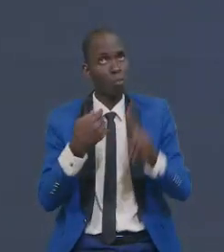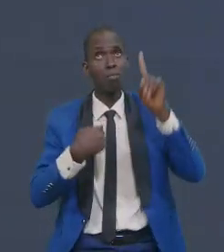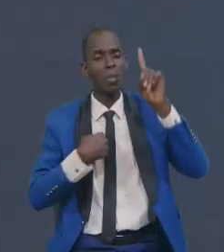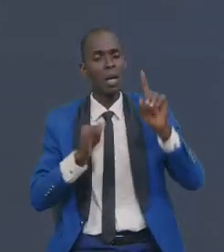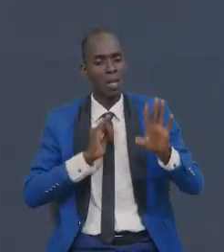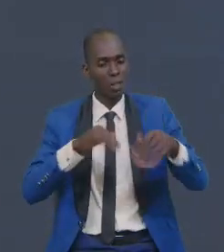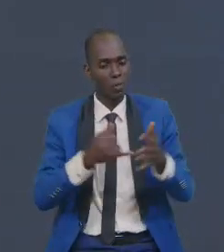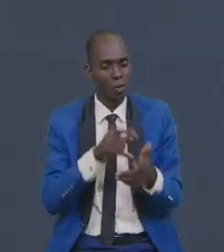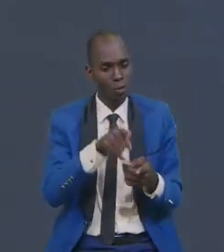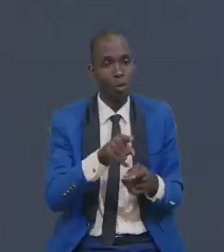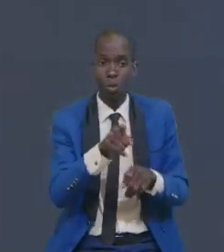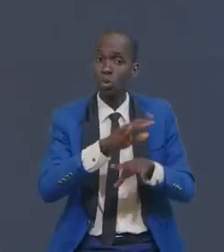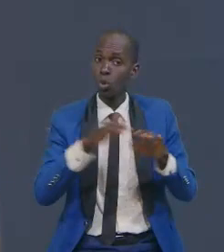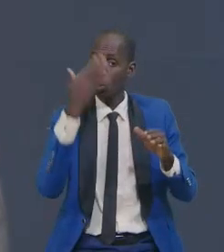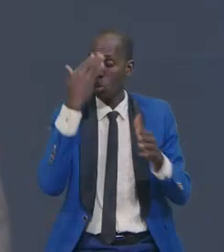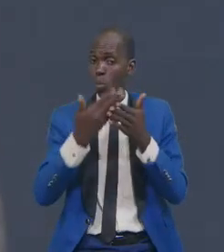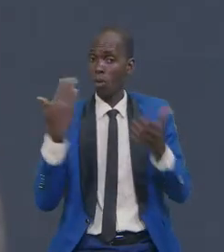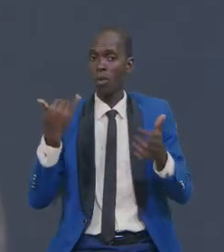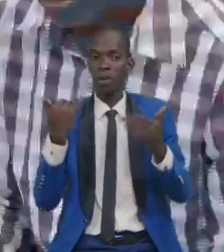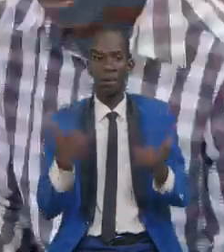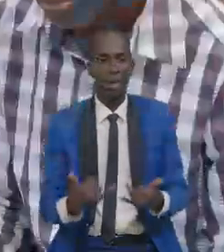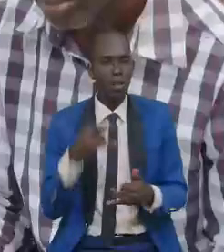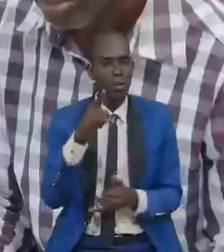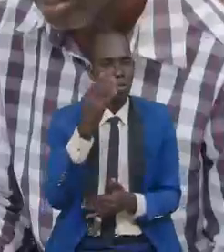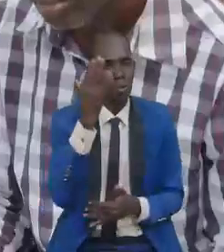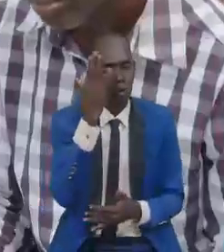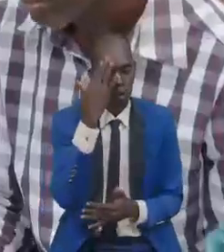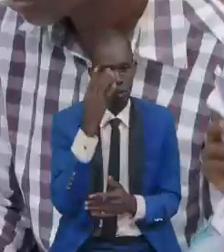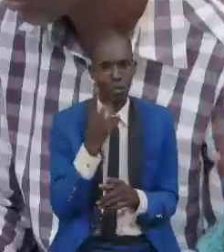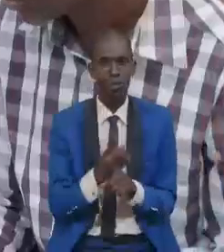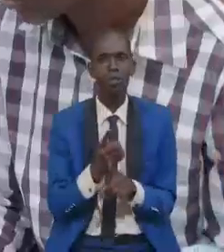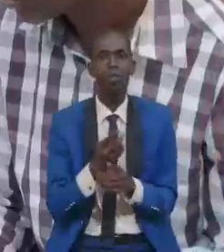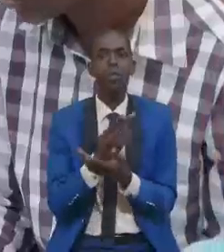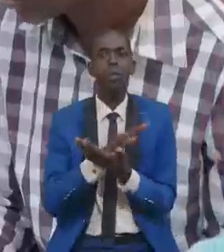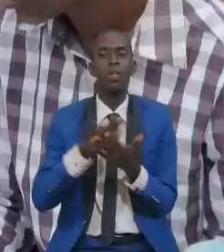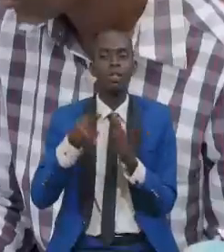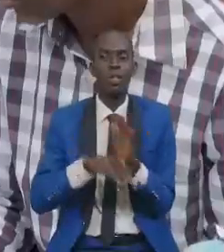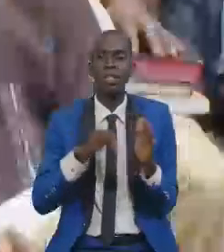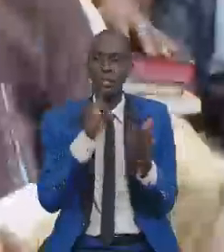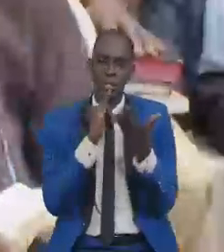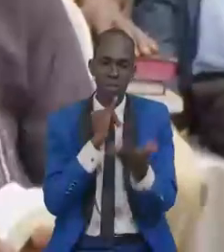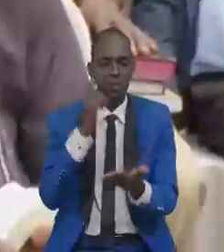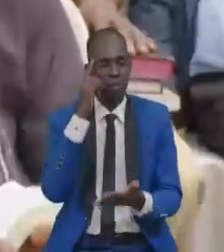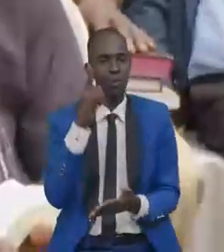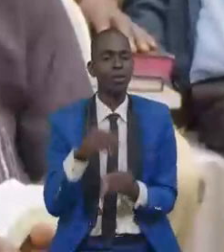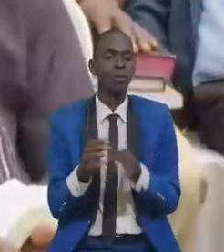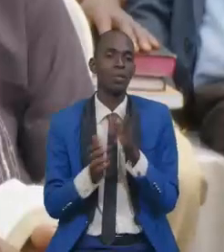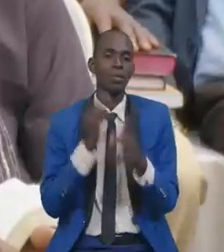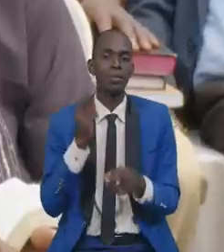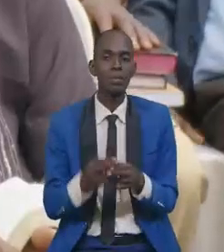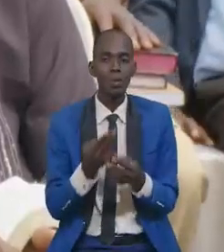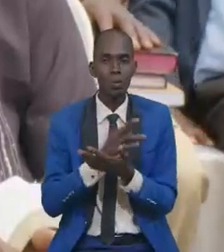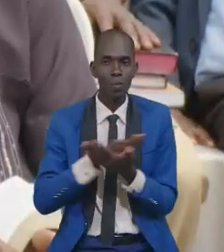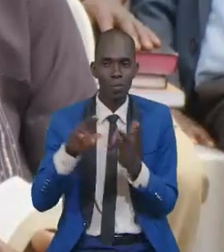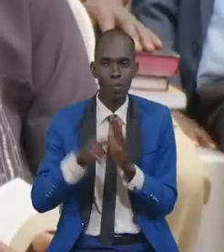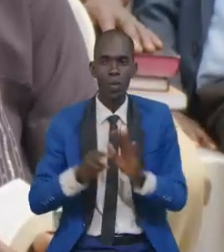know. I said, now you know. Holiness available for you. Holiness